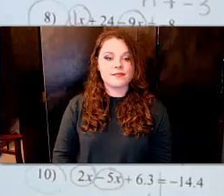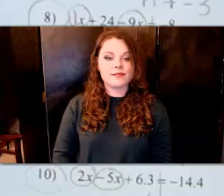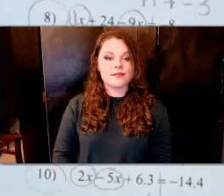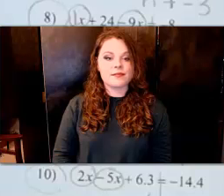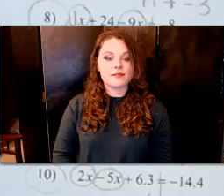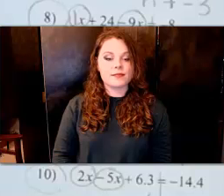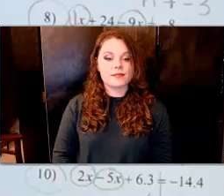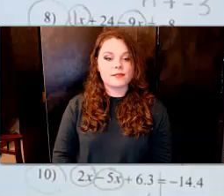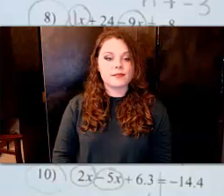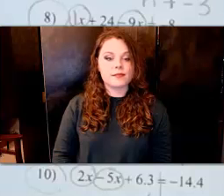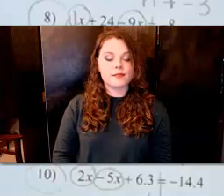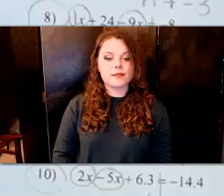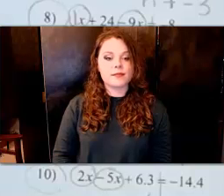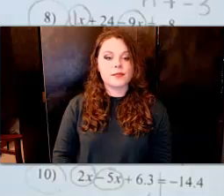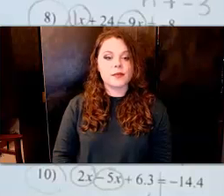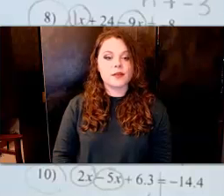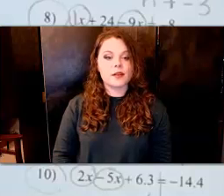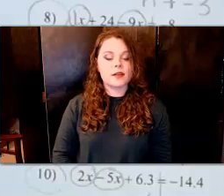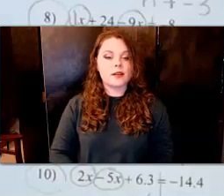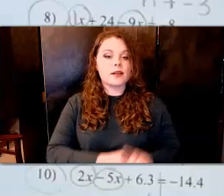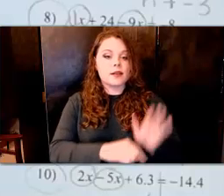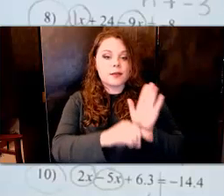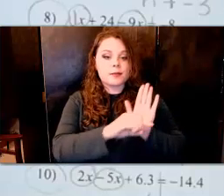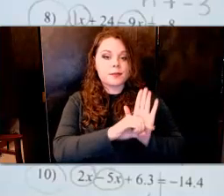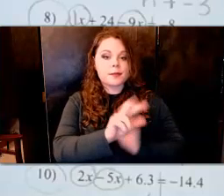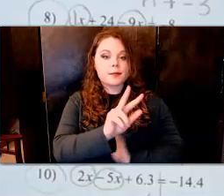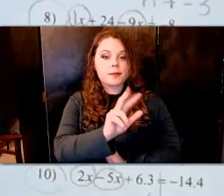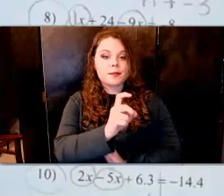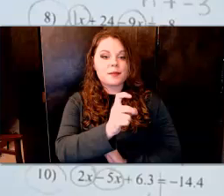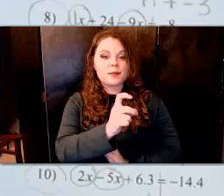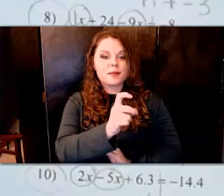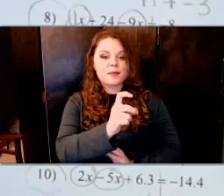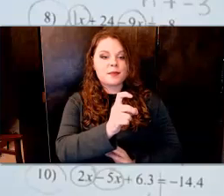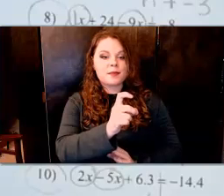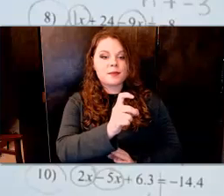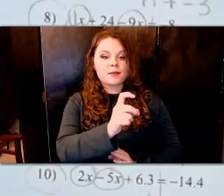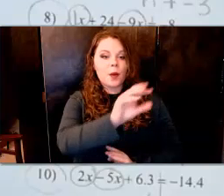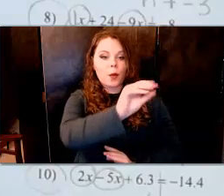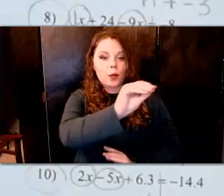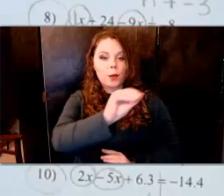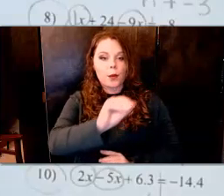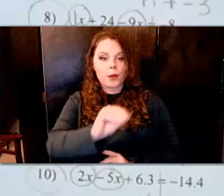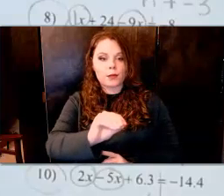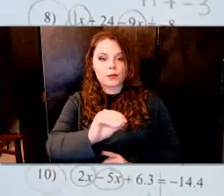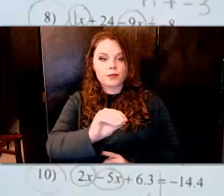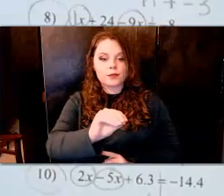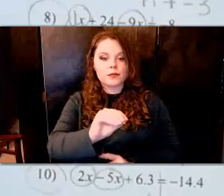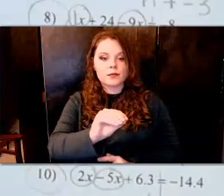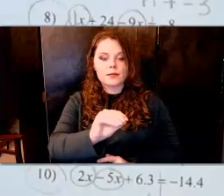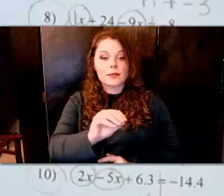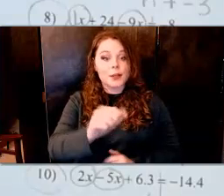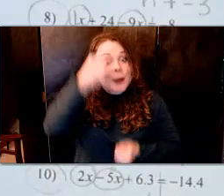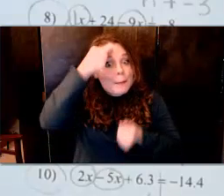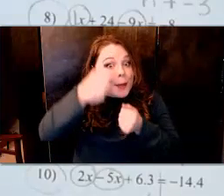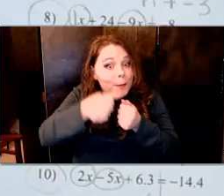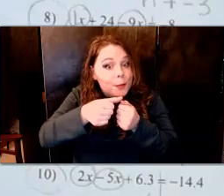I'm going to leave what I have up here, which is negative 3x. Same as before, this is not